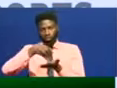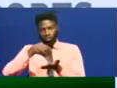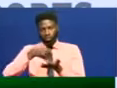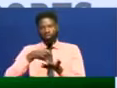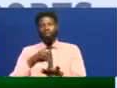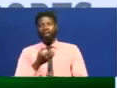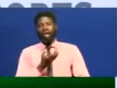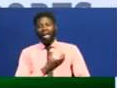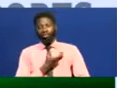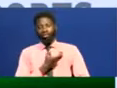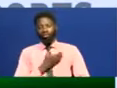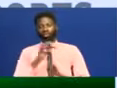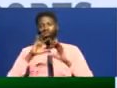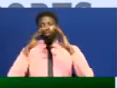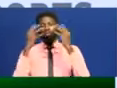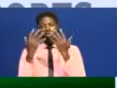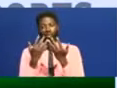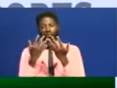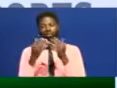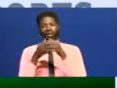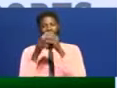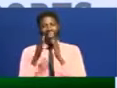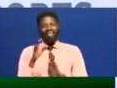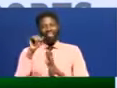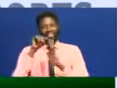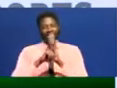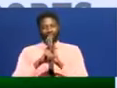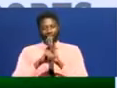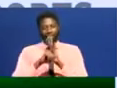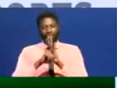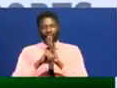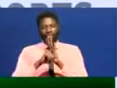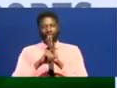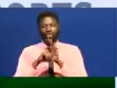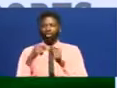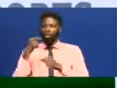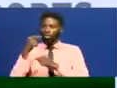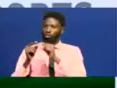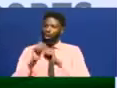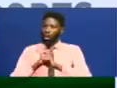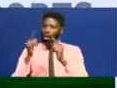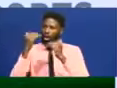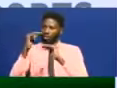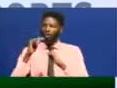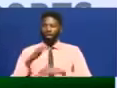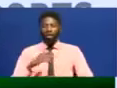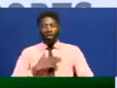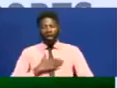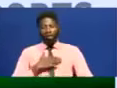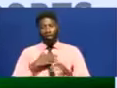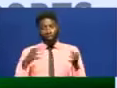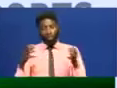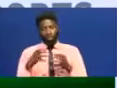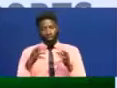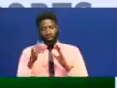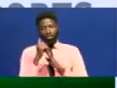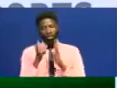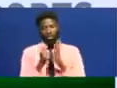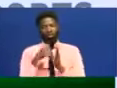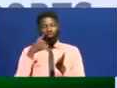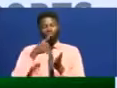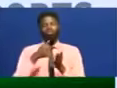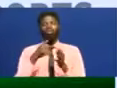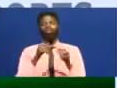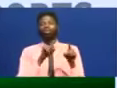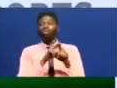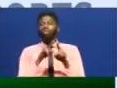Council of Generation Unlimited. Our young people's agenda is now part of the Commonwealth Young People agenda,